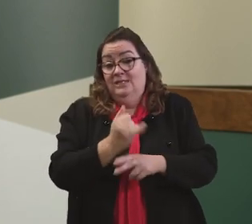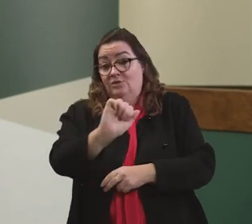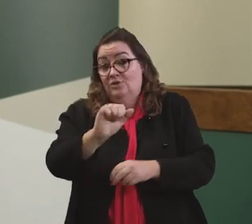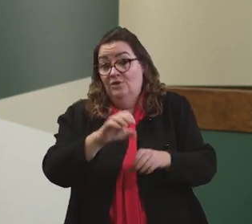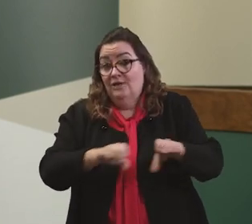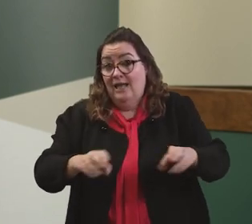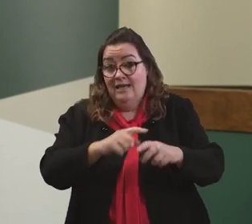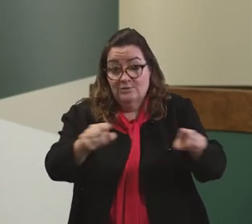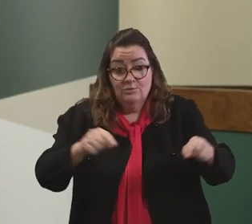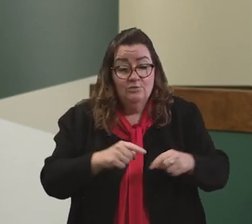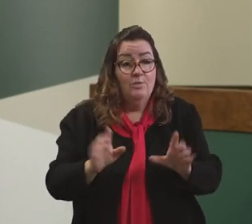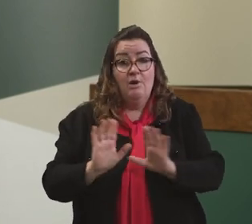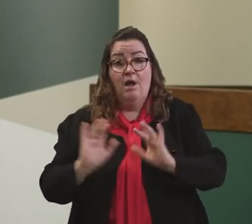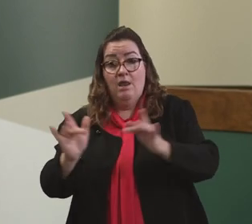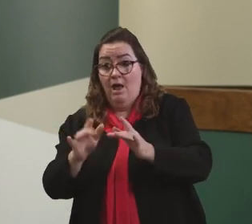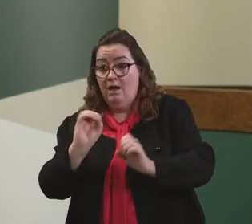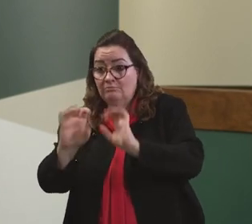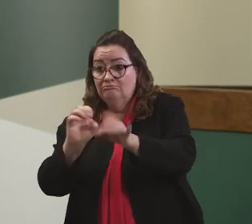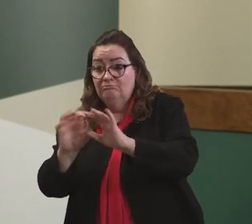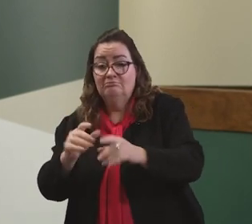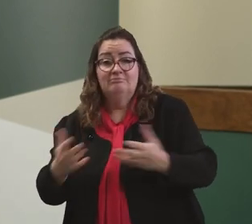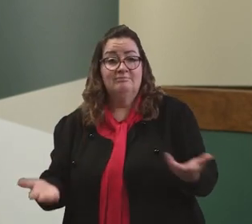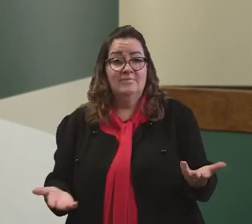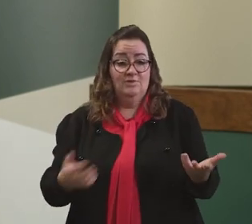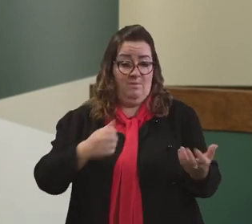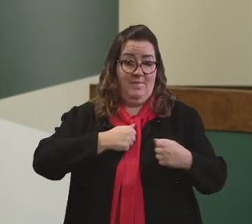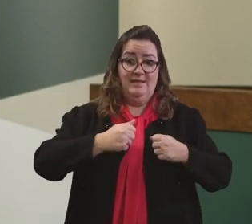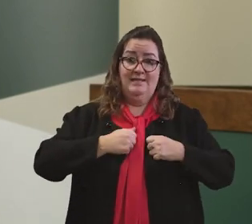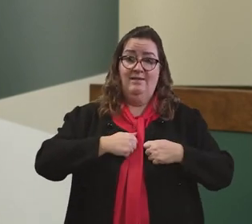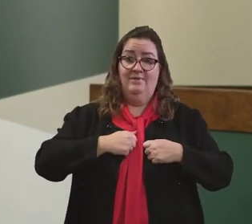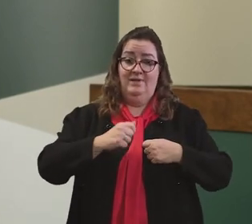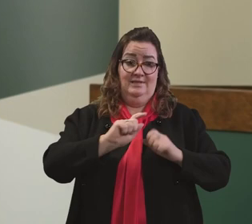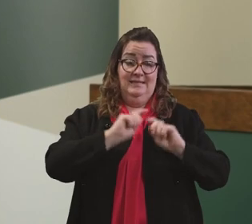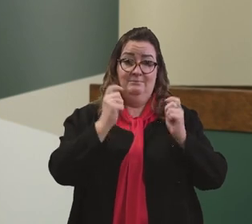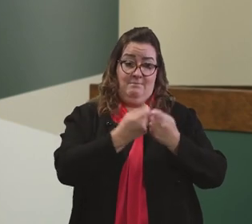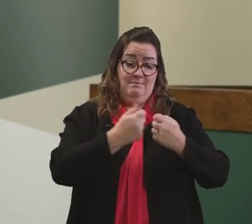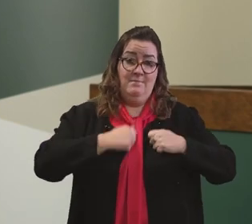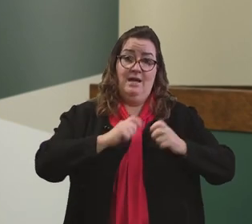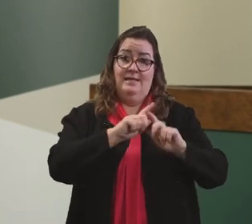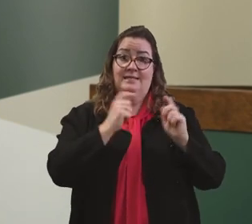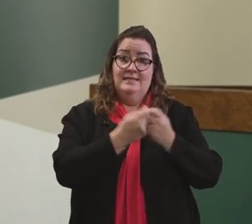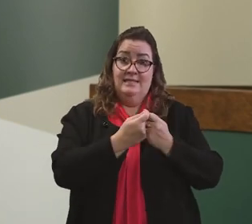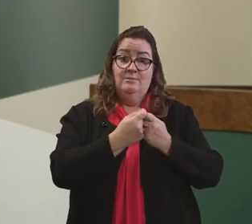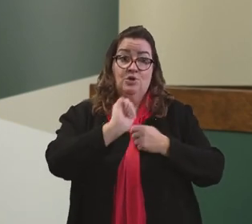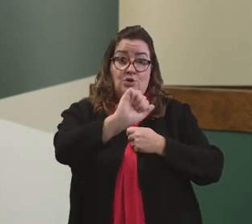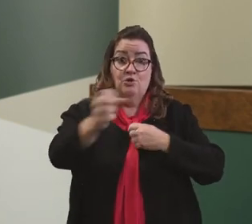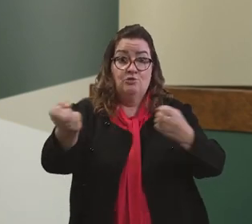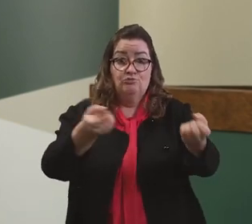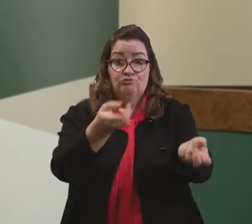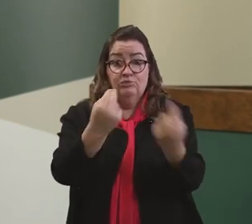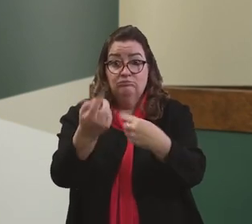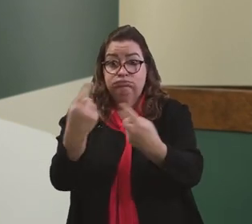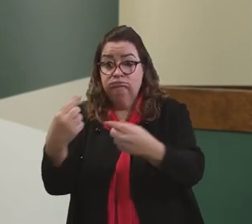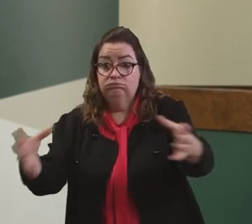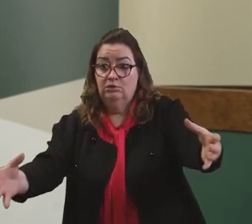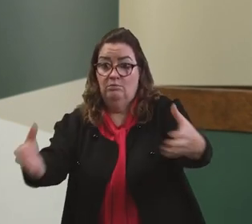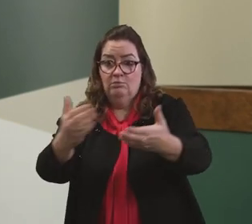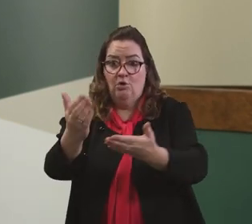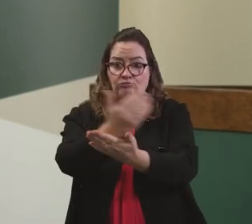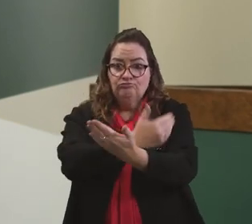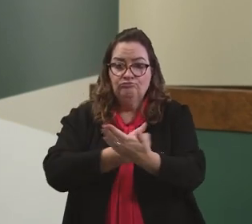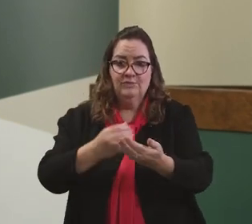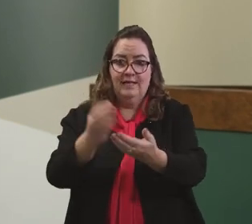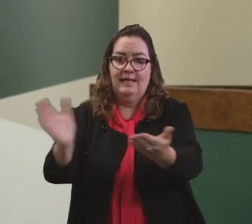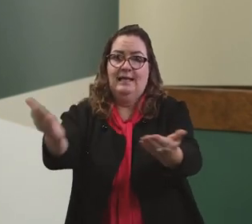part of the online consultation. And myself and my team, we've taken all your responses and we've built them into our